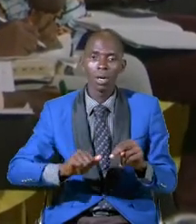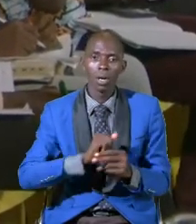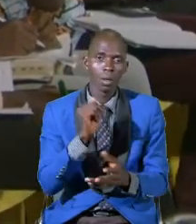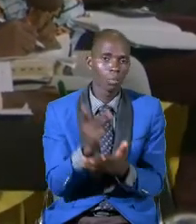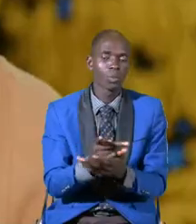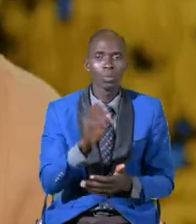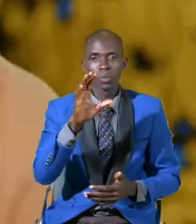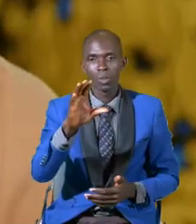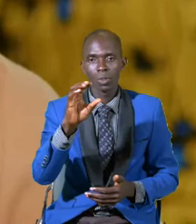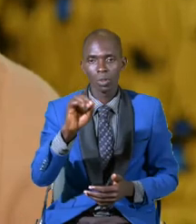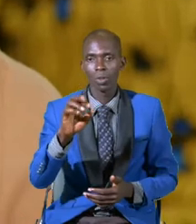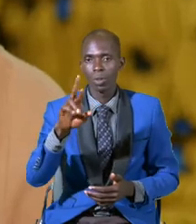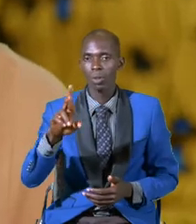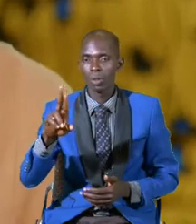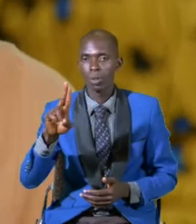well.